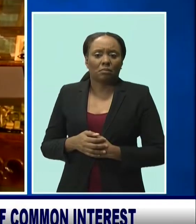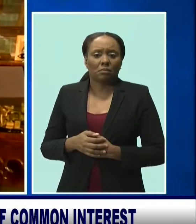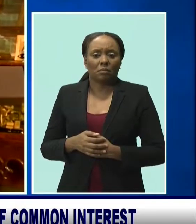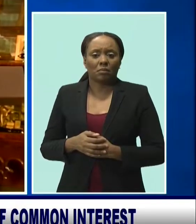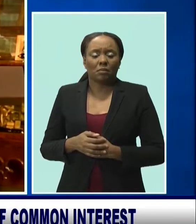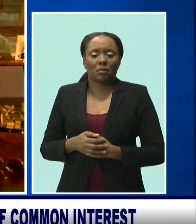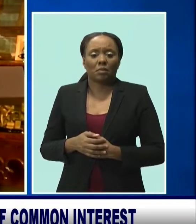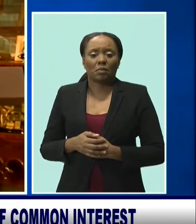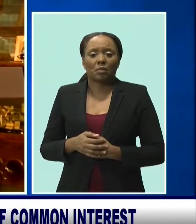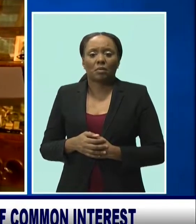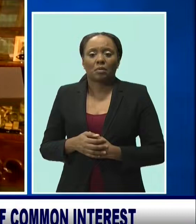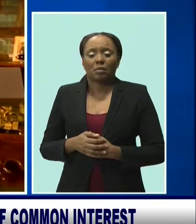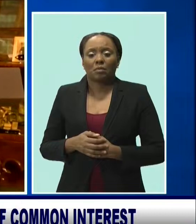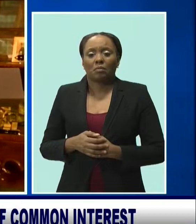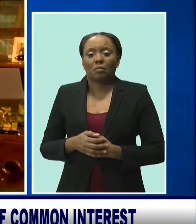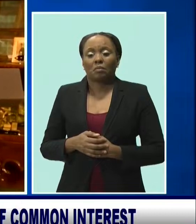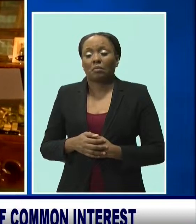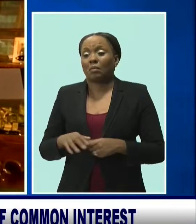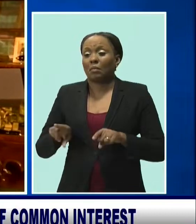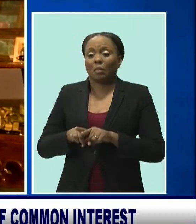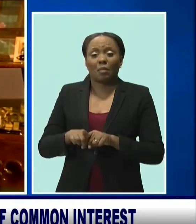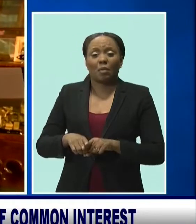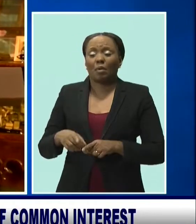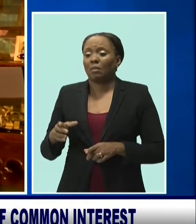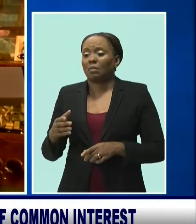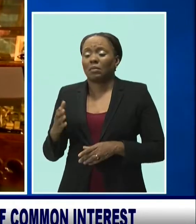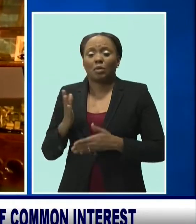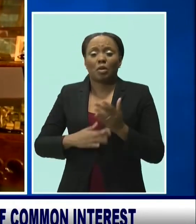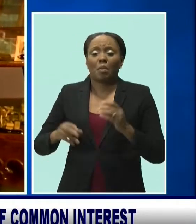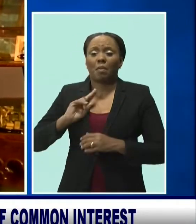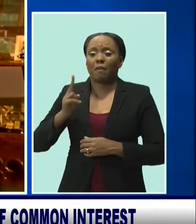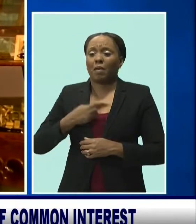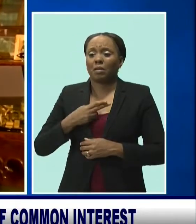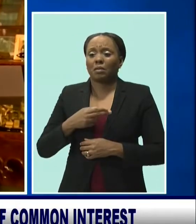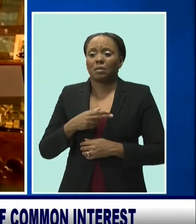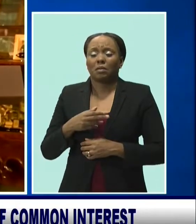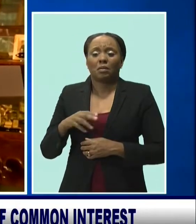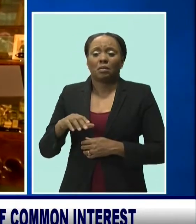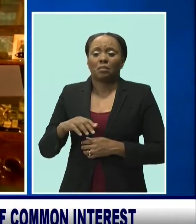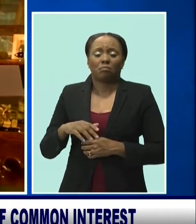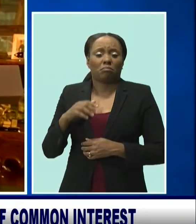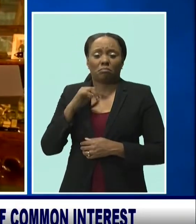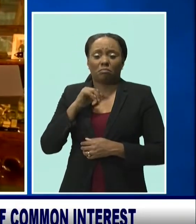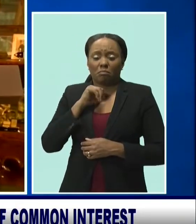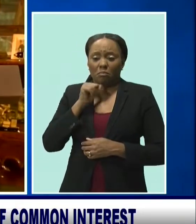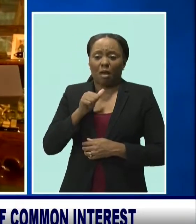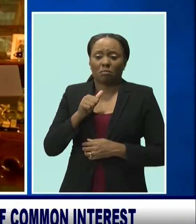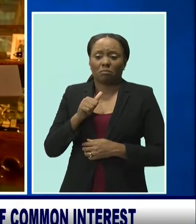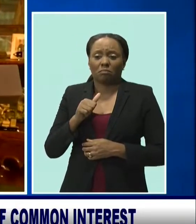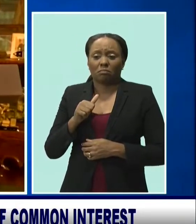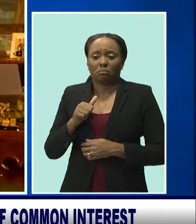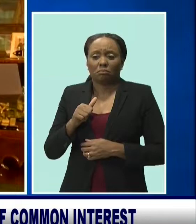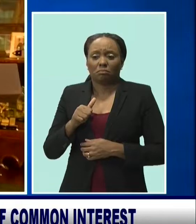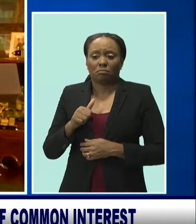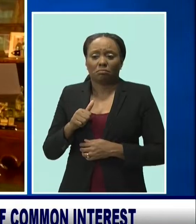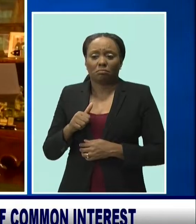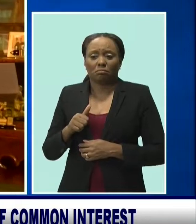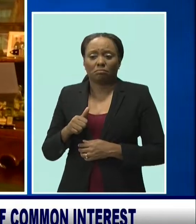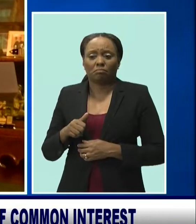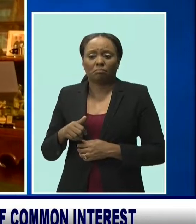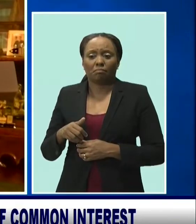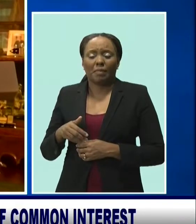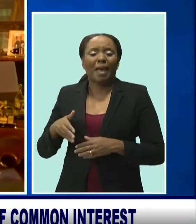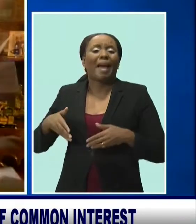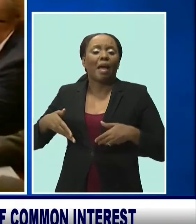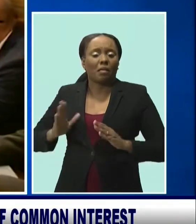able to benefit from special and preferential treatment, to today, where on this climate crisis battle, we are on the front